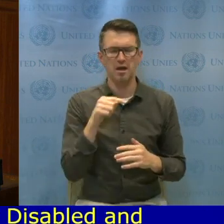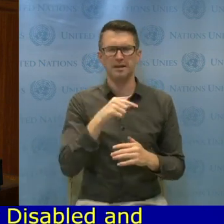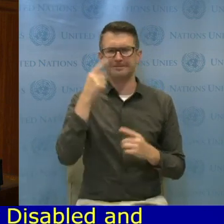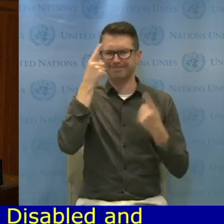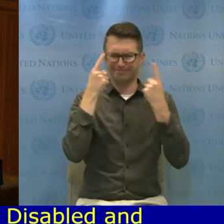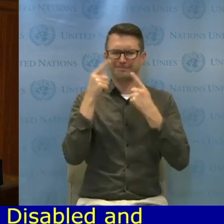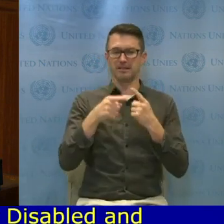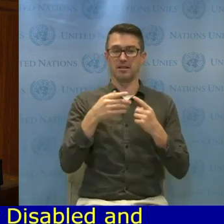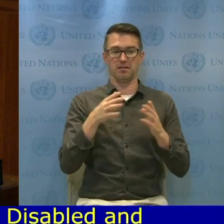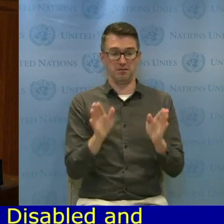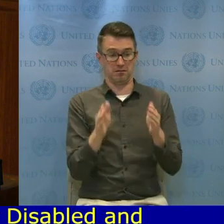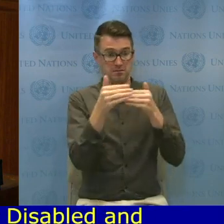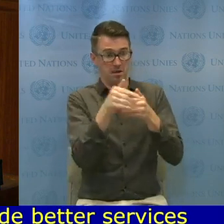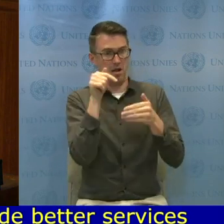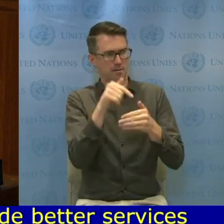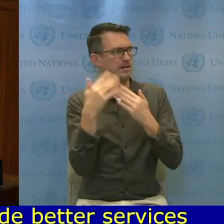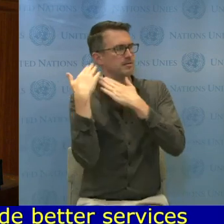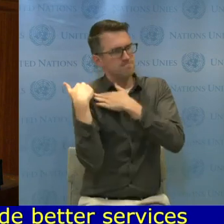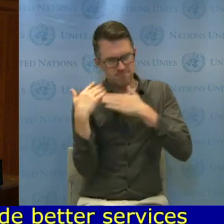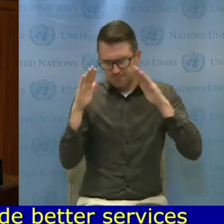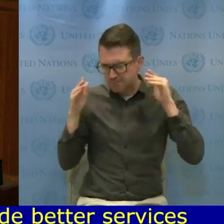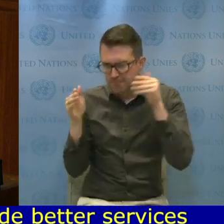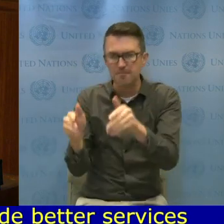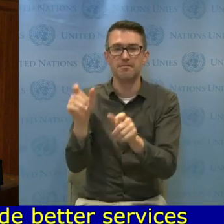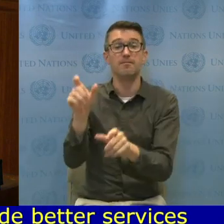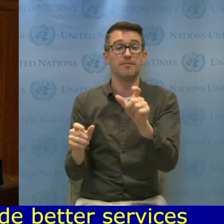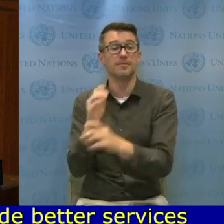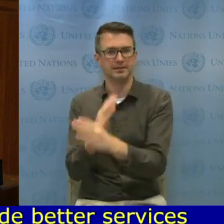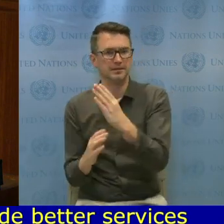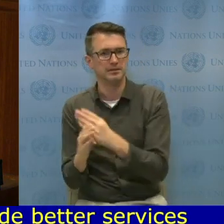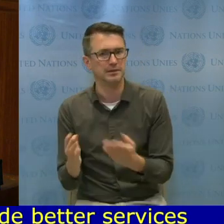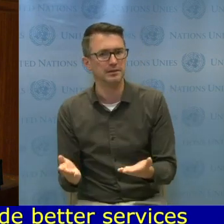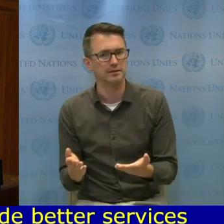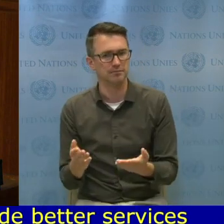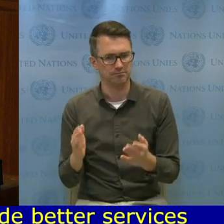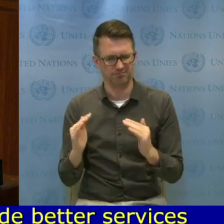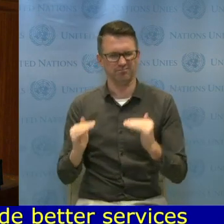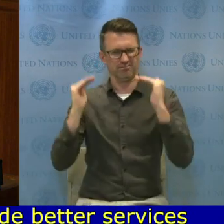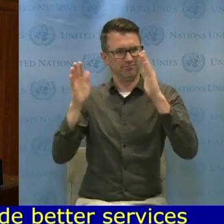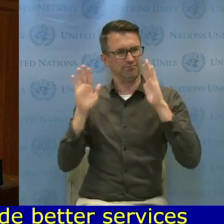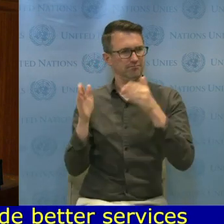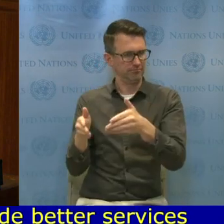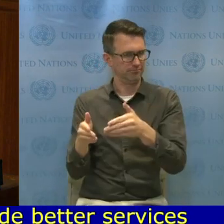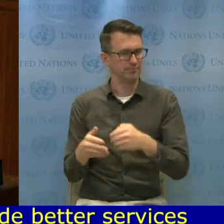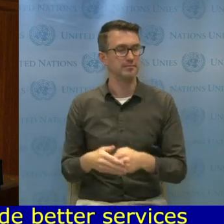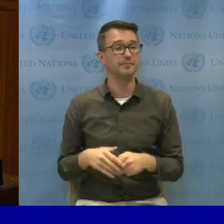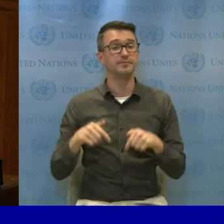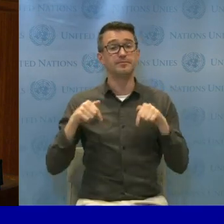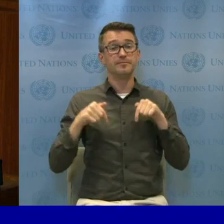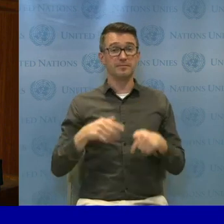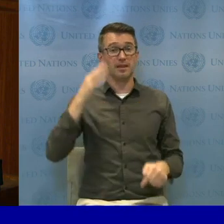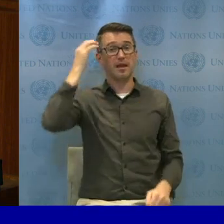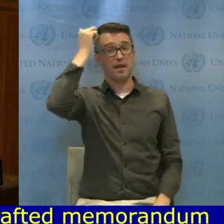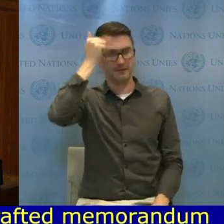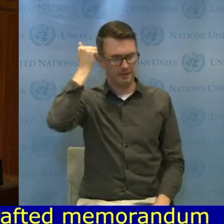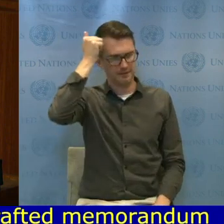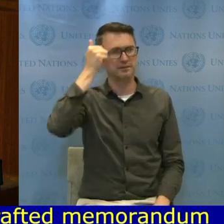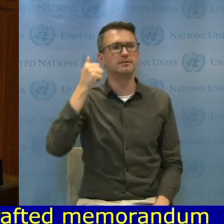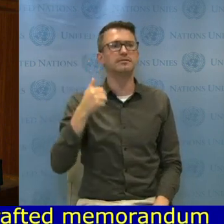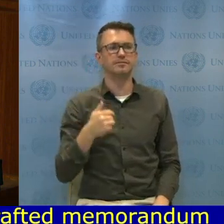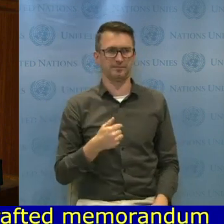drafted memorandum of understandings with more than 35 entities and organizations in Afghanistan in order to include disabilities in their